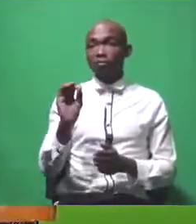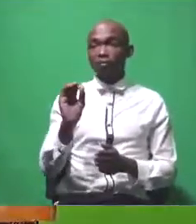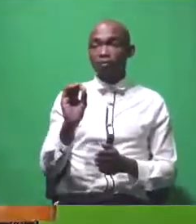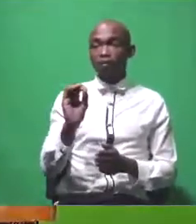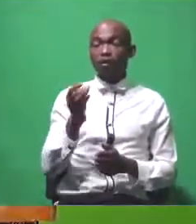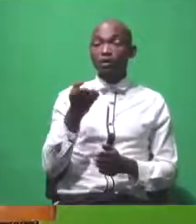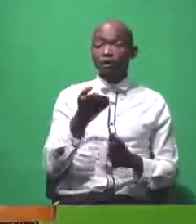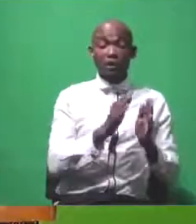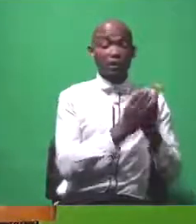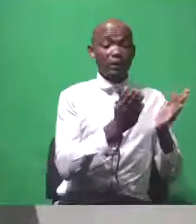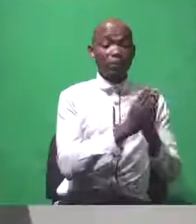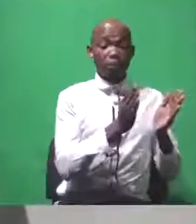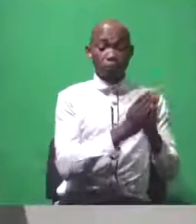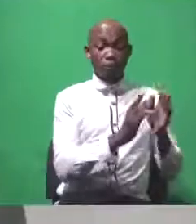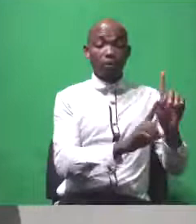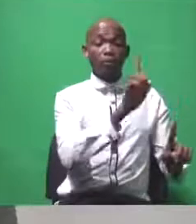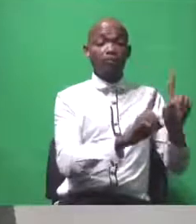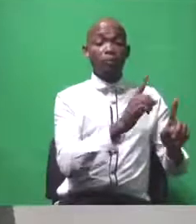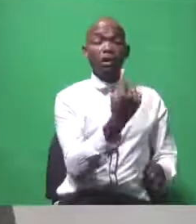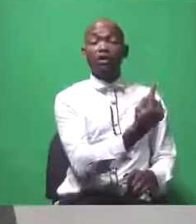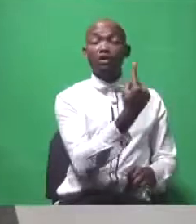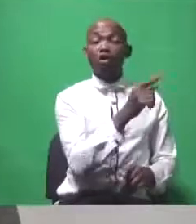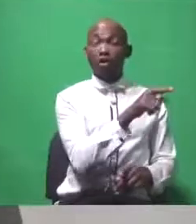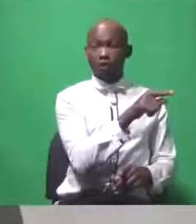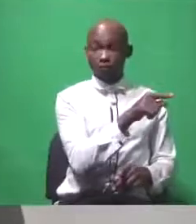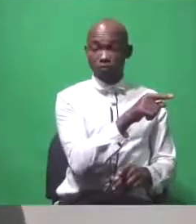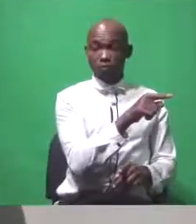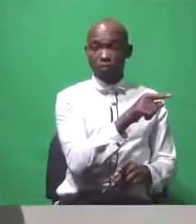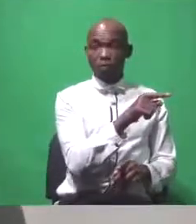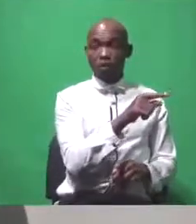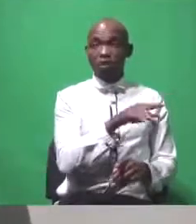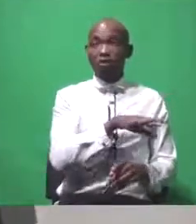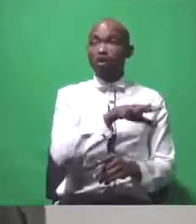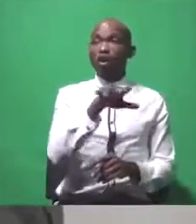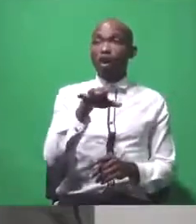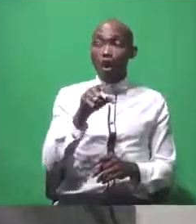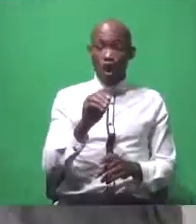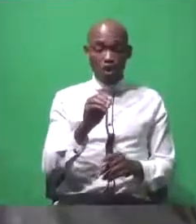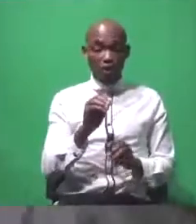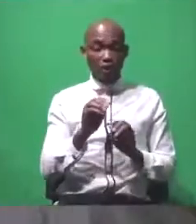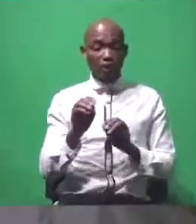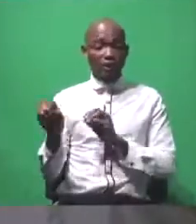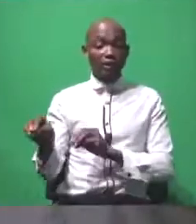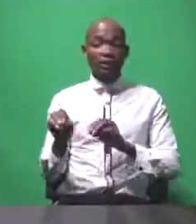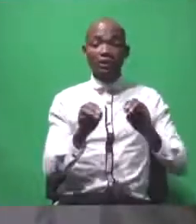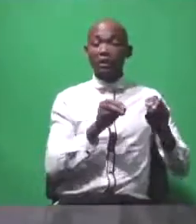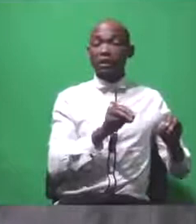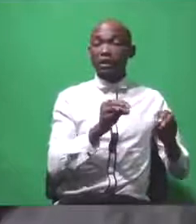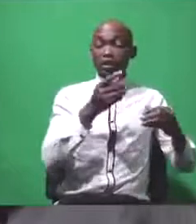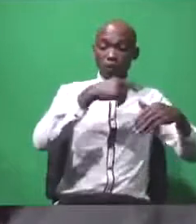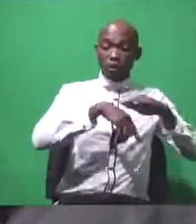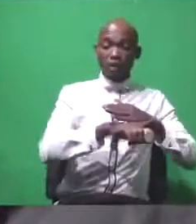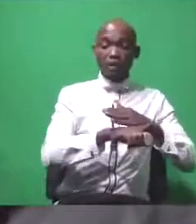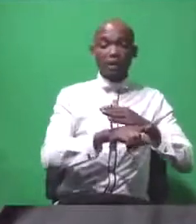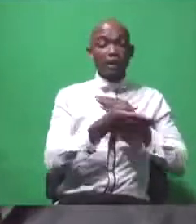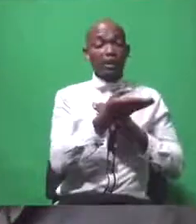This books owned by the plant, and all transaction concerning to plant will enter in